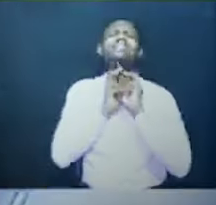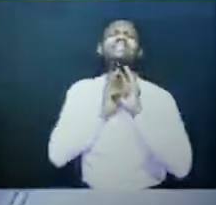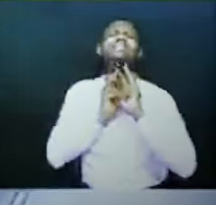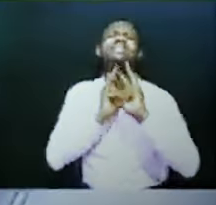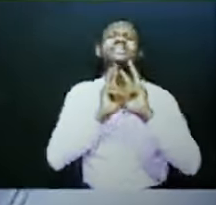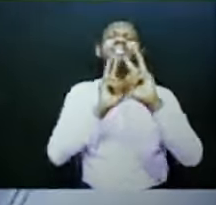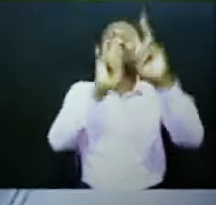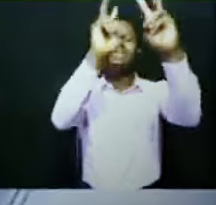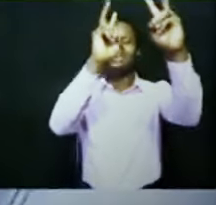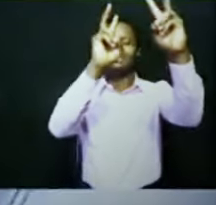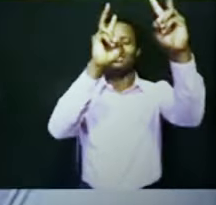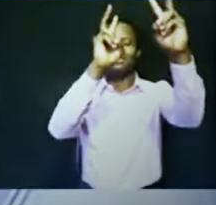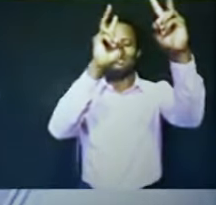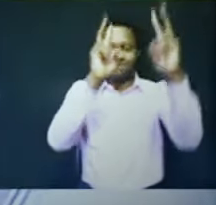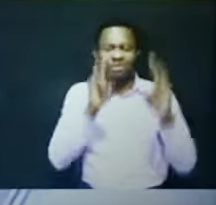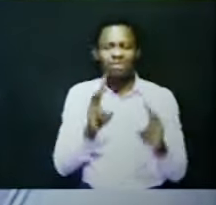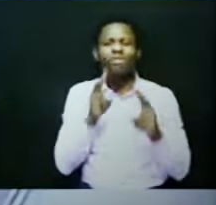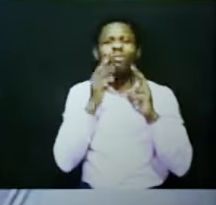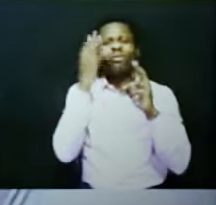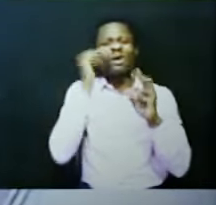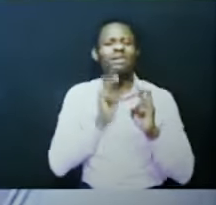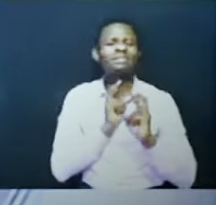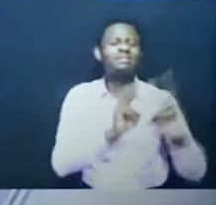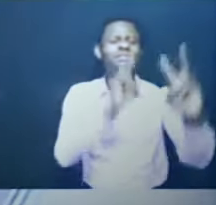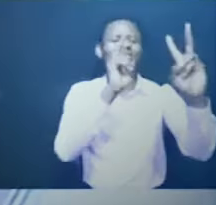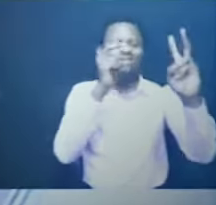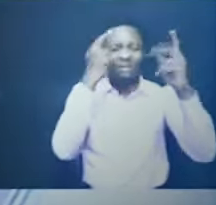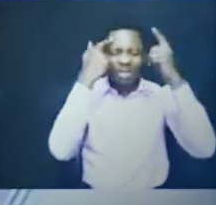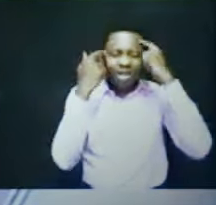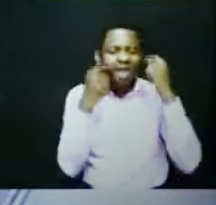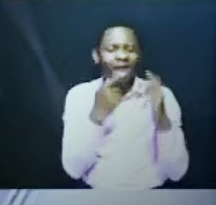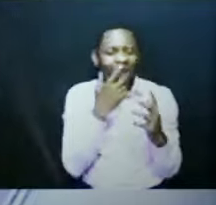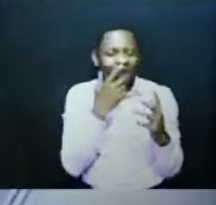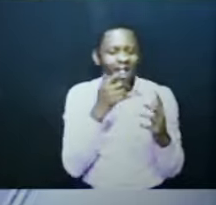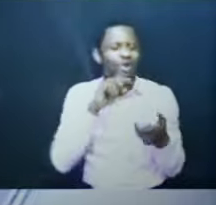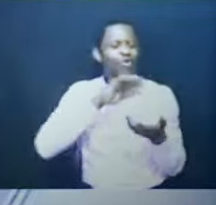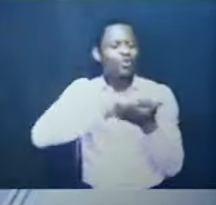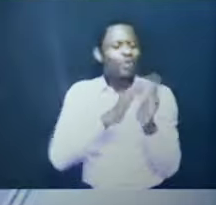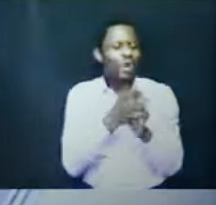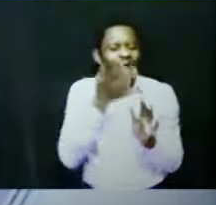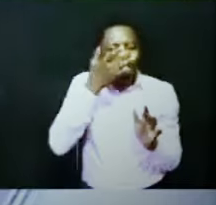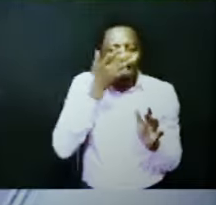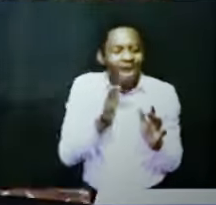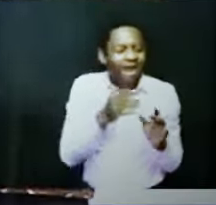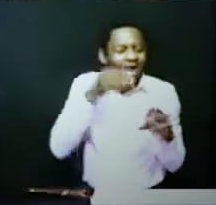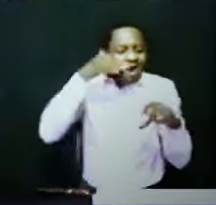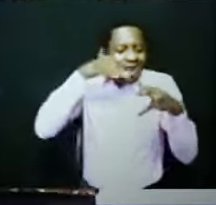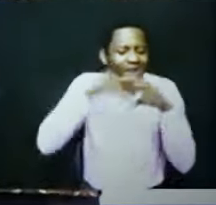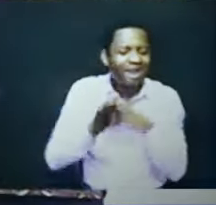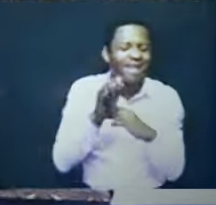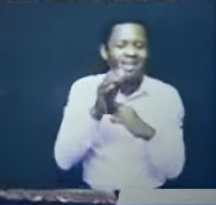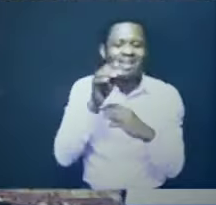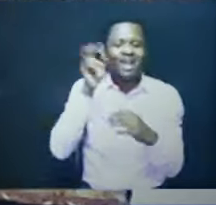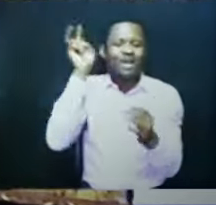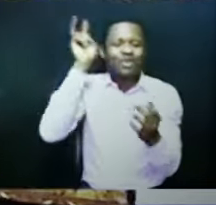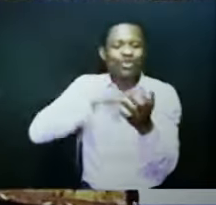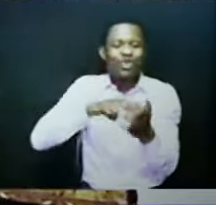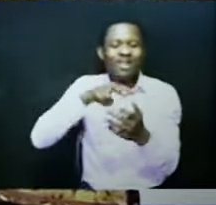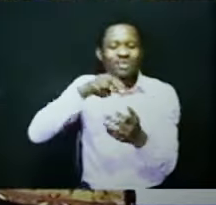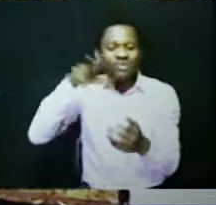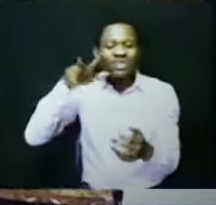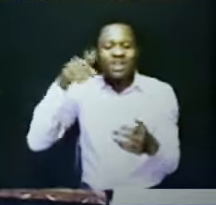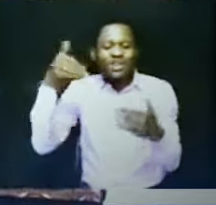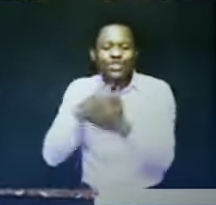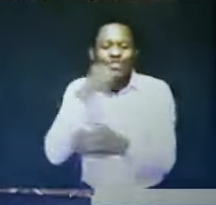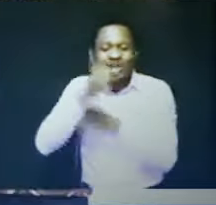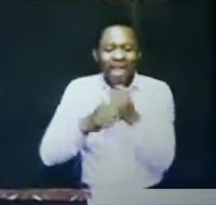if to say we have escaped the foulest snare. Yeah, the snail is broken. Video na bubu. And